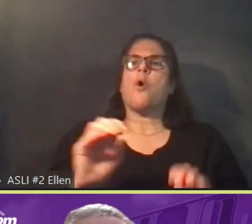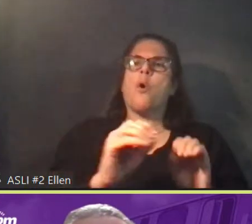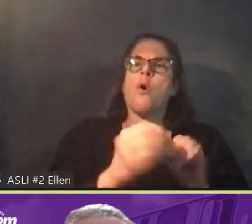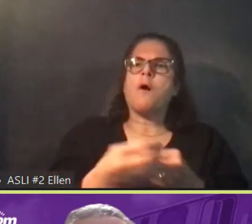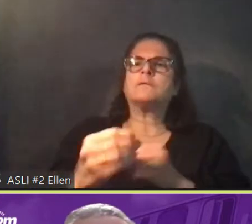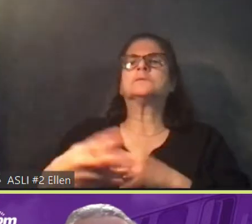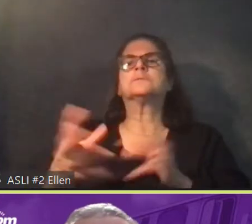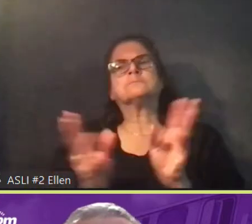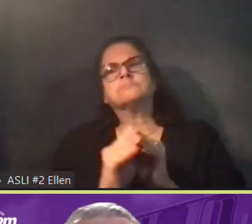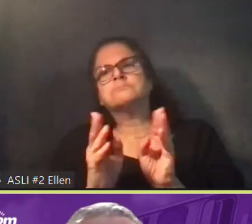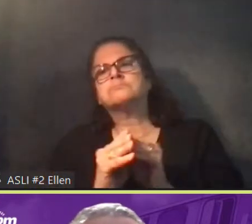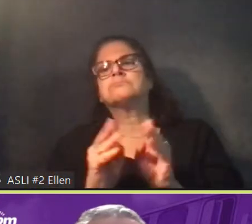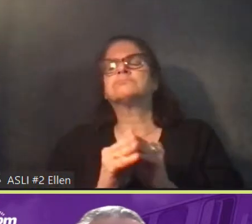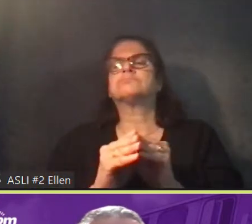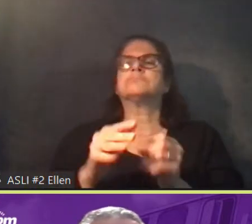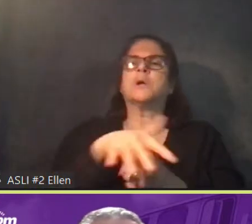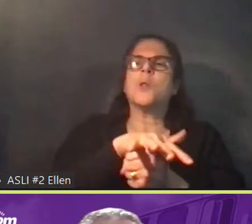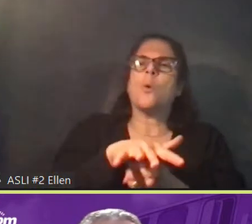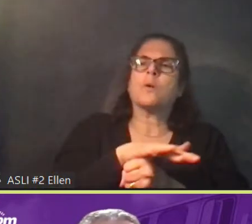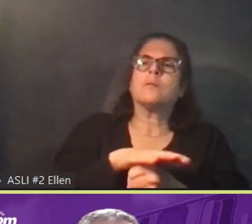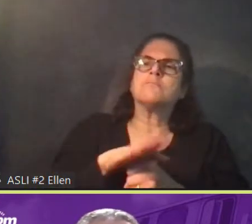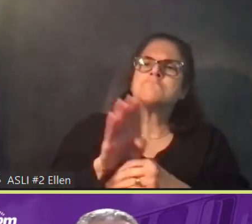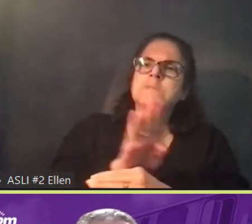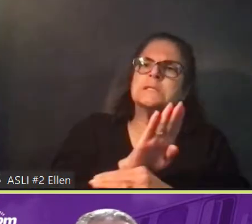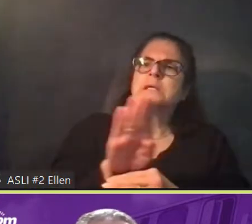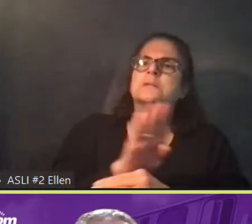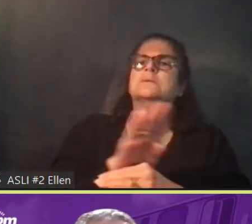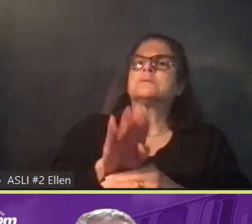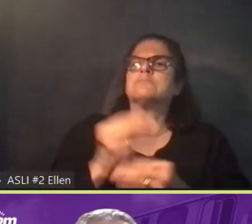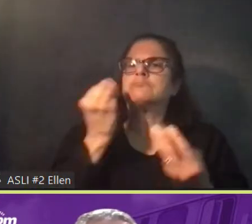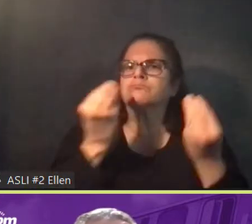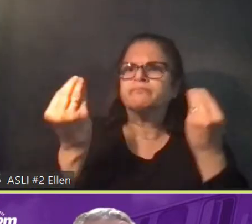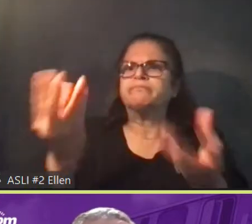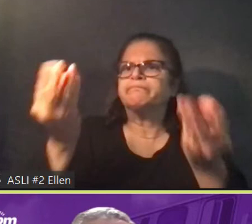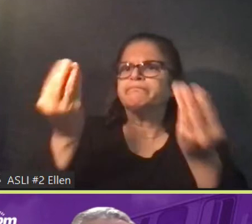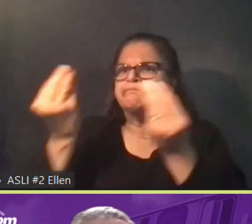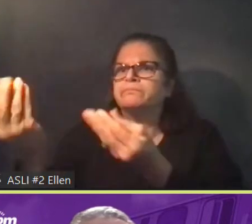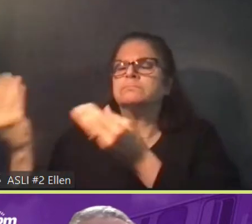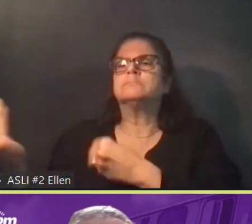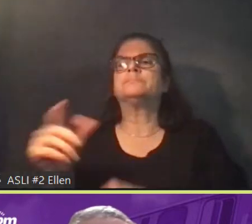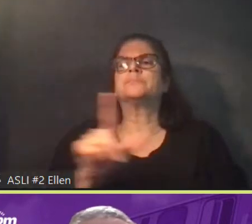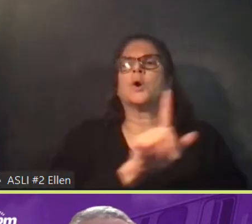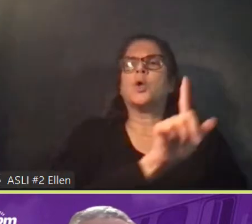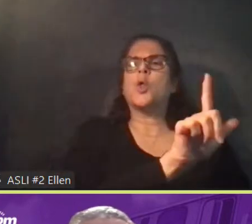with the local business community, in particular in the Lawrence